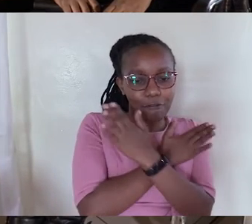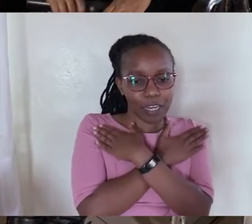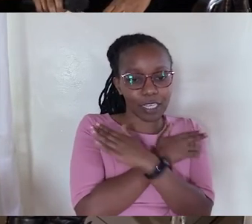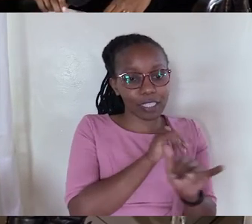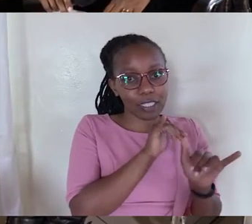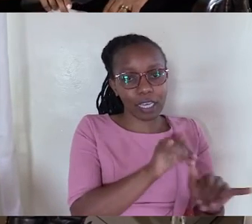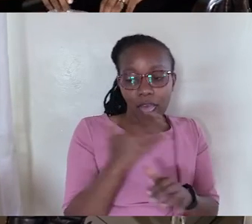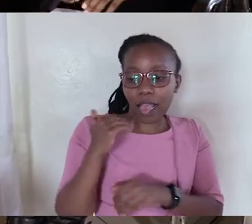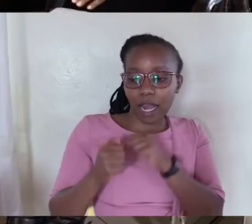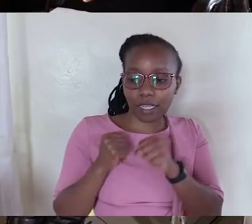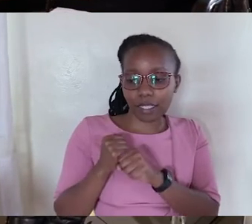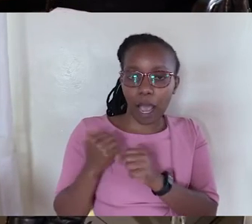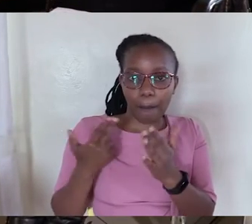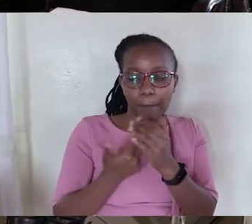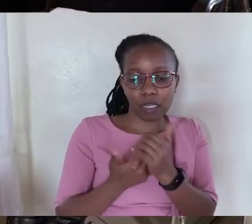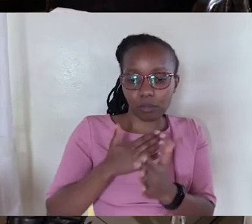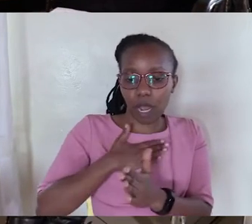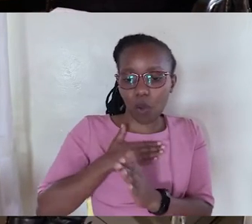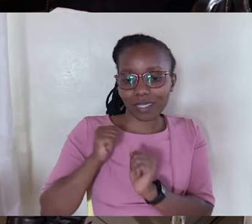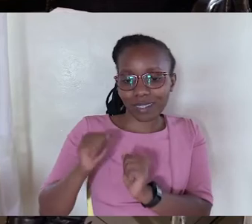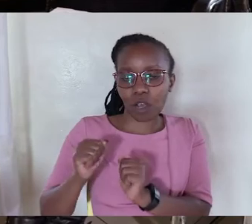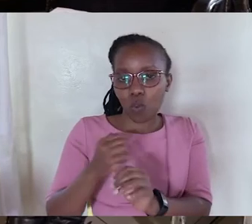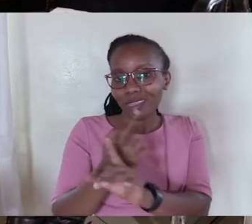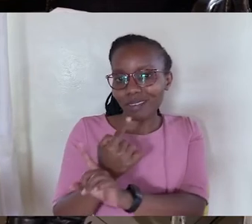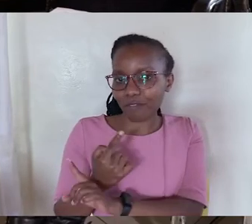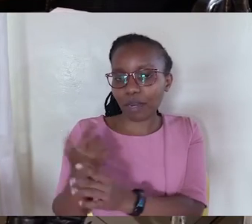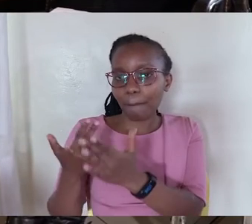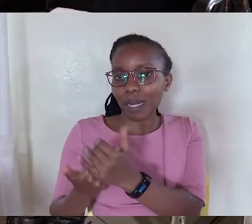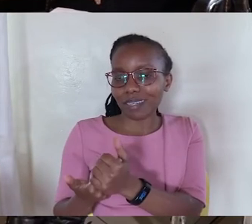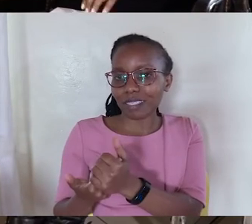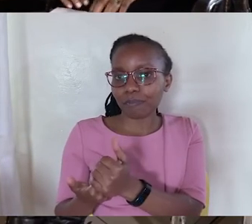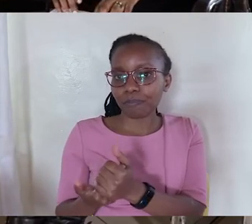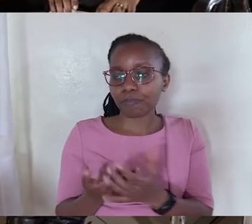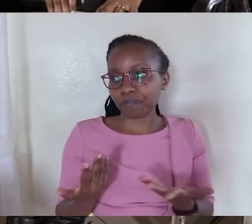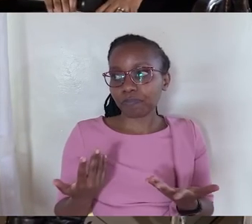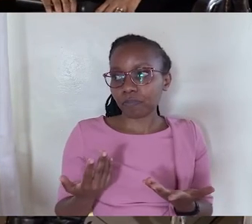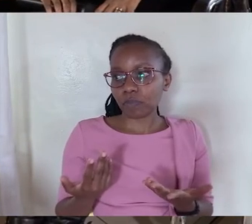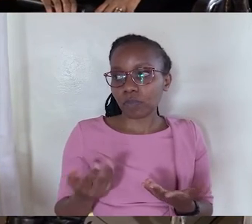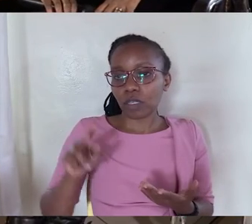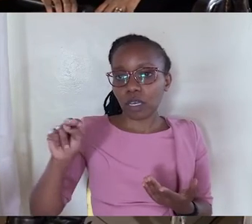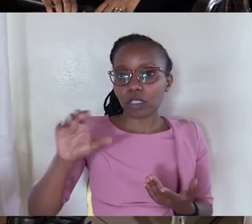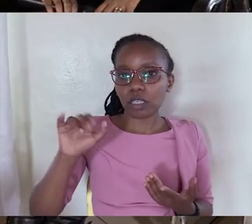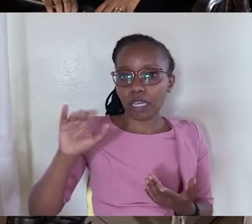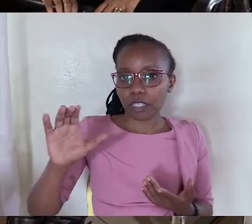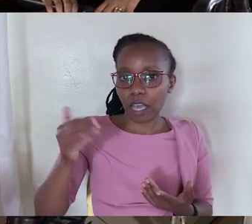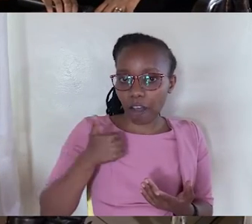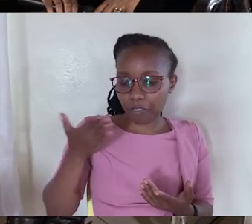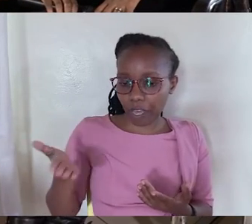year to strengthen our partnership with the various relevant stakeholders, i.e. we've had NCIC on